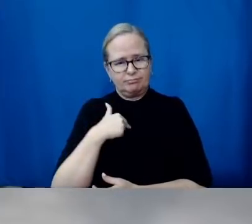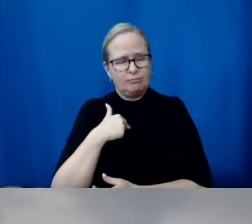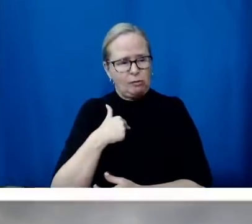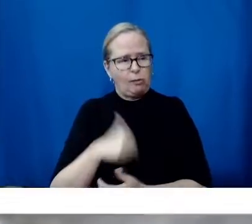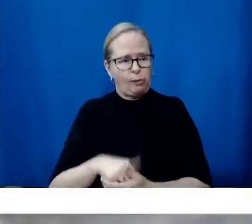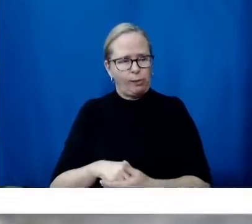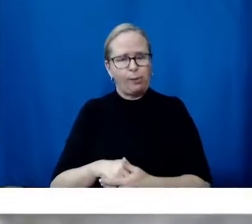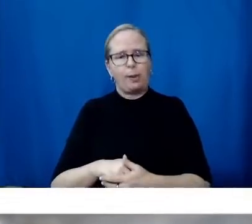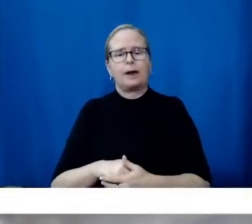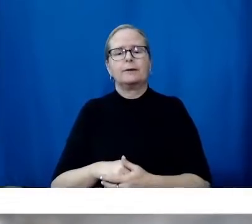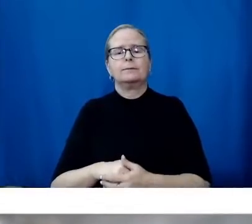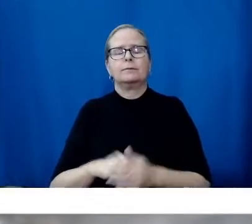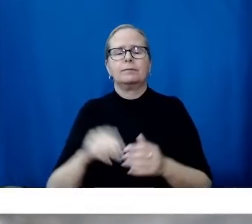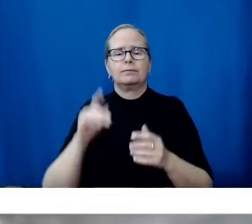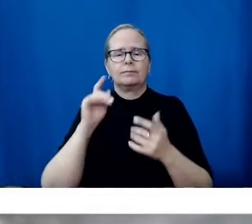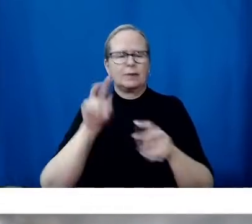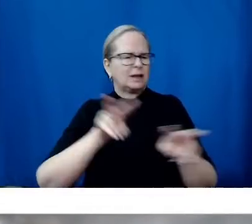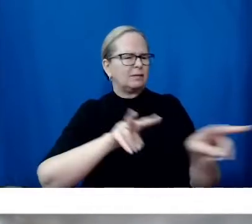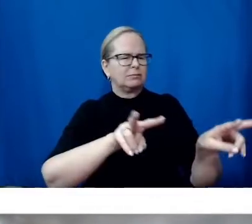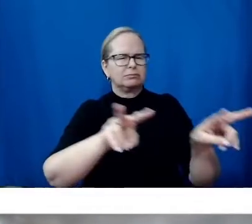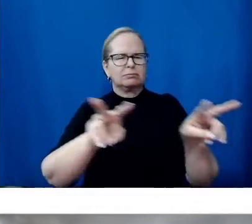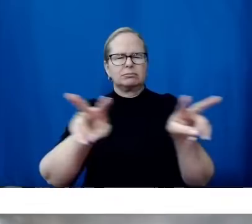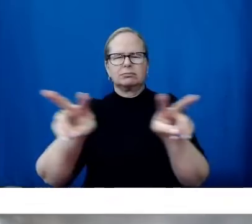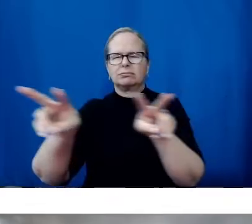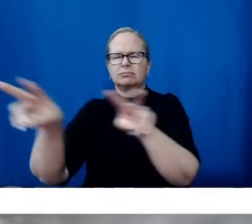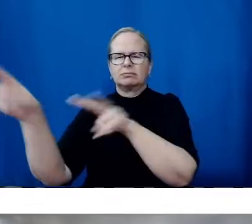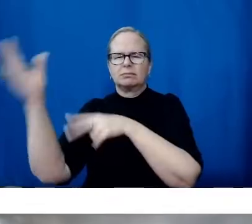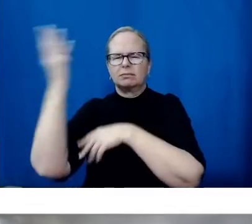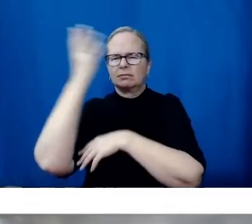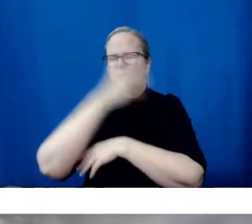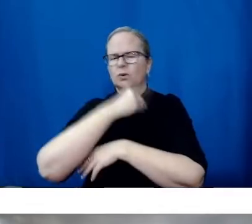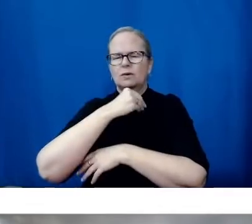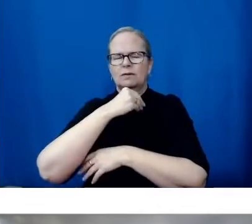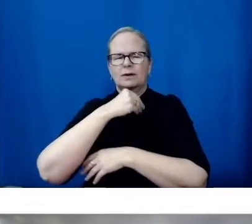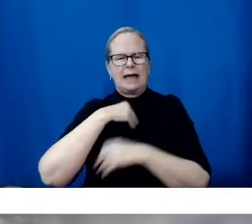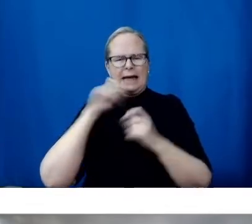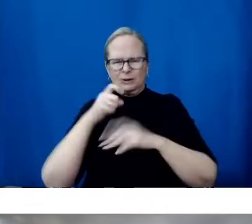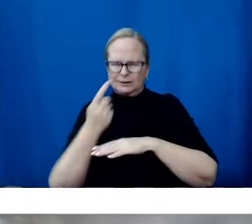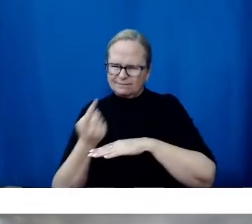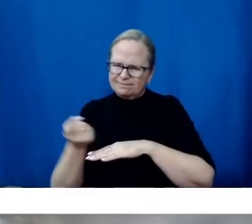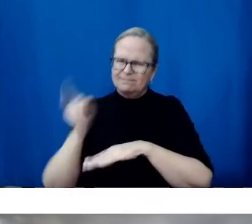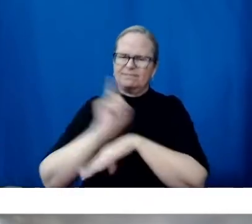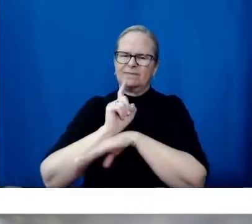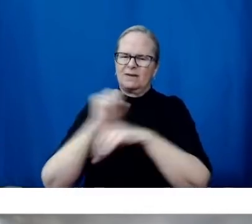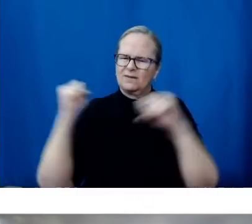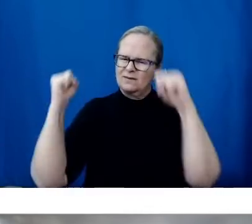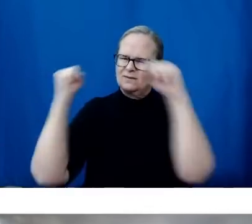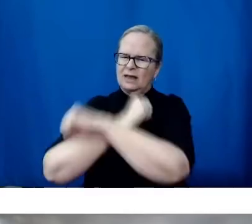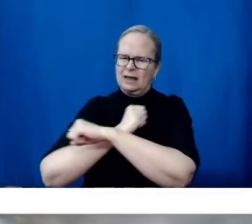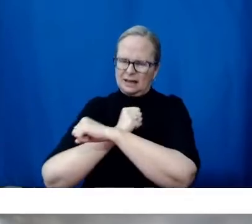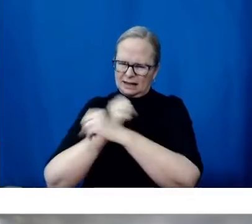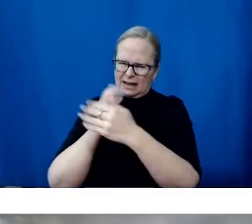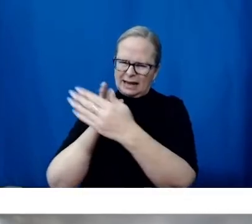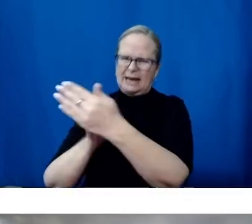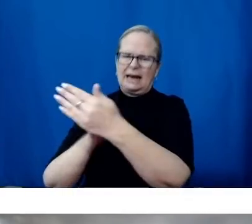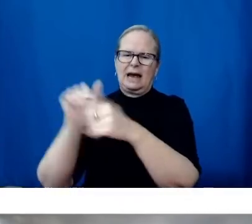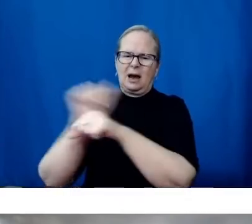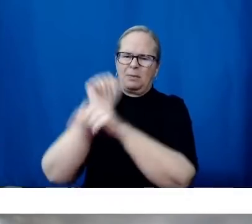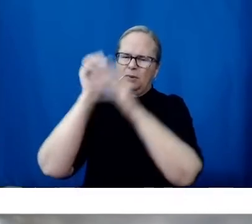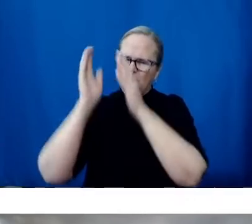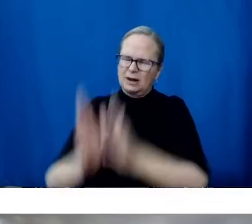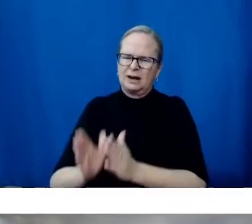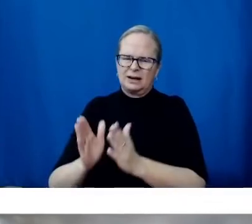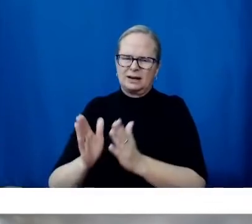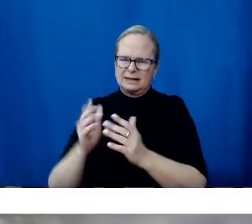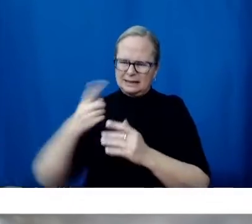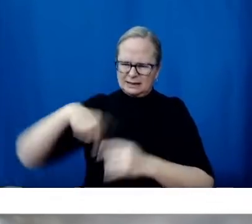to protect it and protect Albertans, and I just want to remind